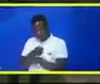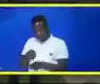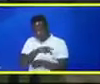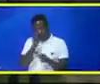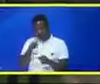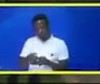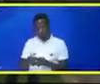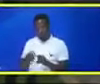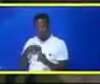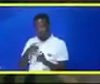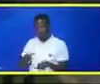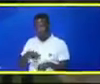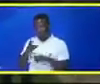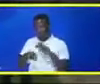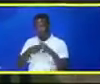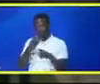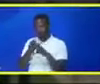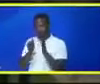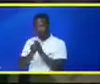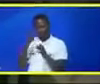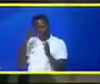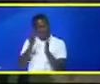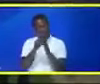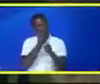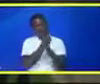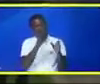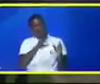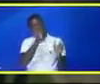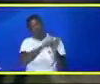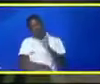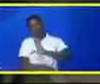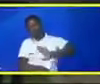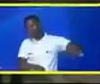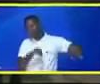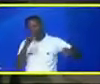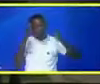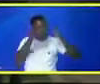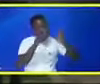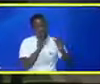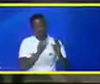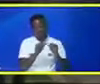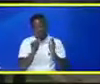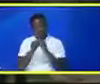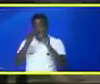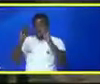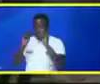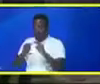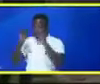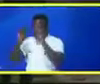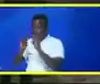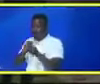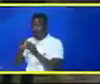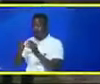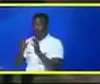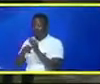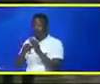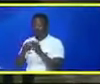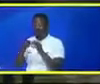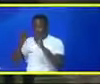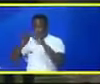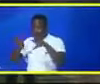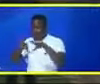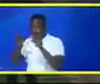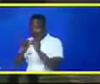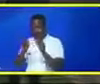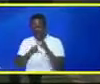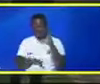We live in a world where we have cheapened the whole idea of salvation. If miracles happen here and no soul is saved, we still